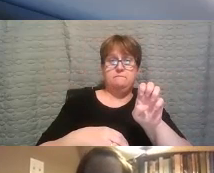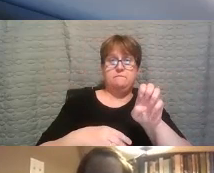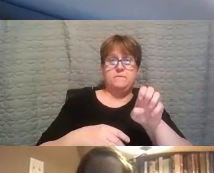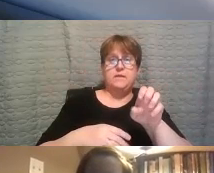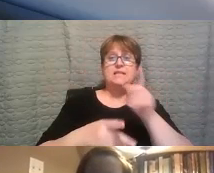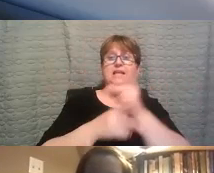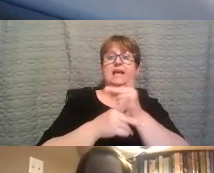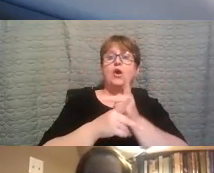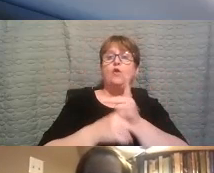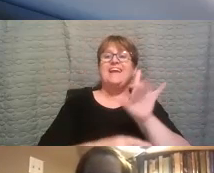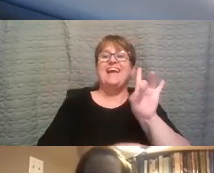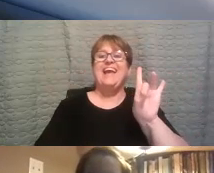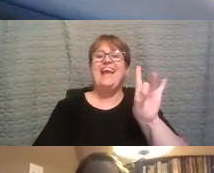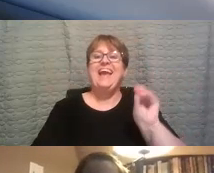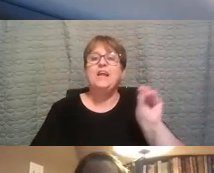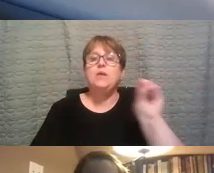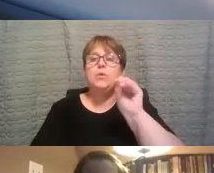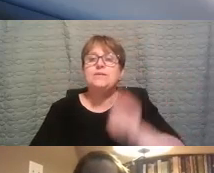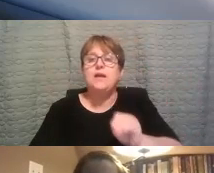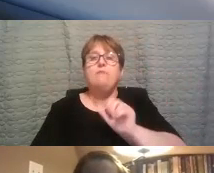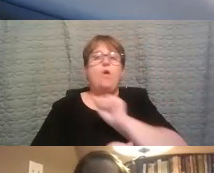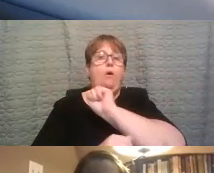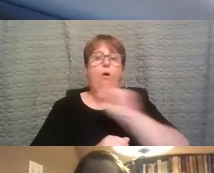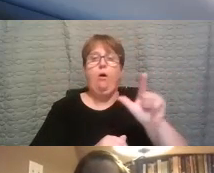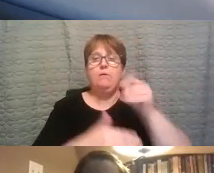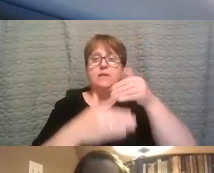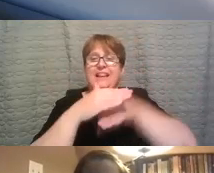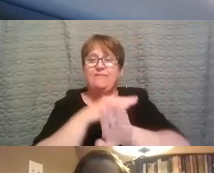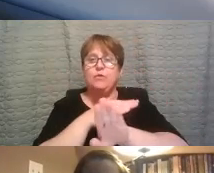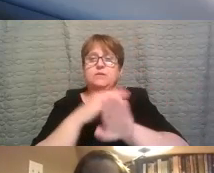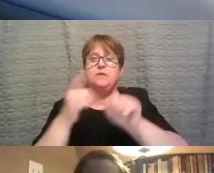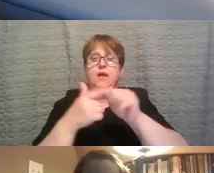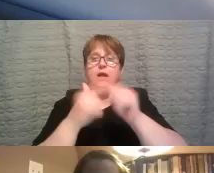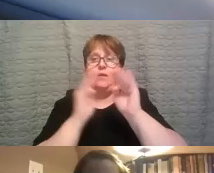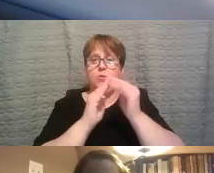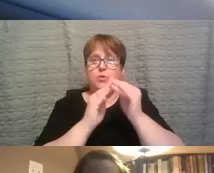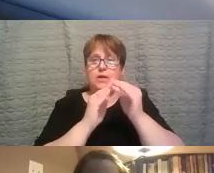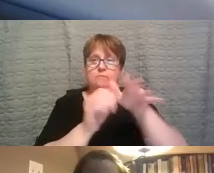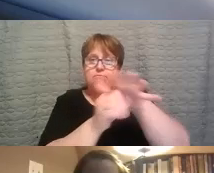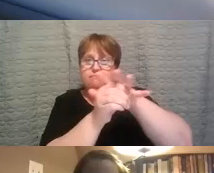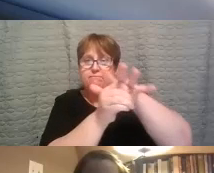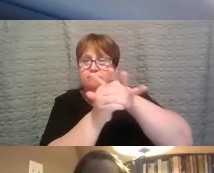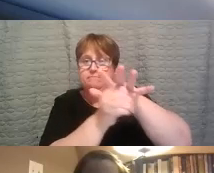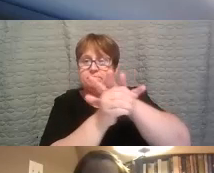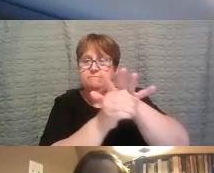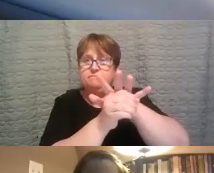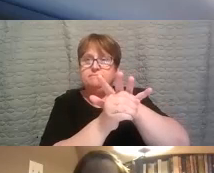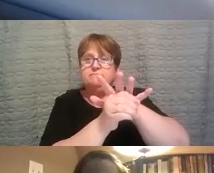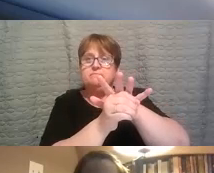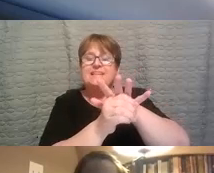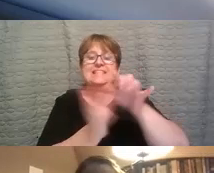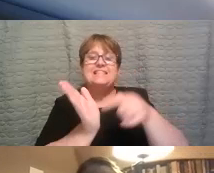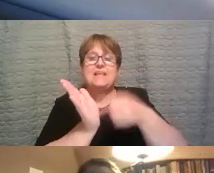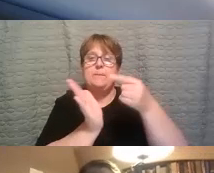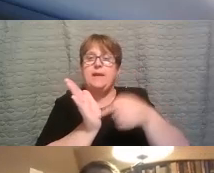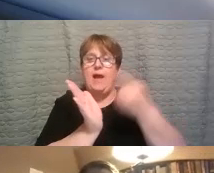80% of the deliveries in the communities in the rural area, and